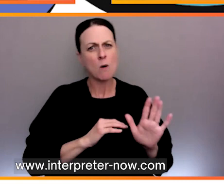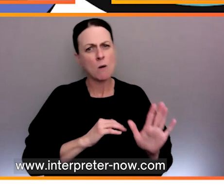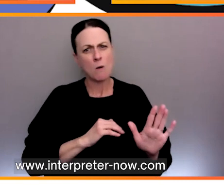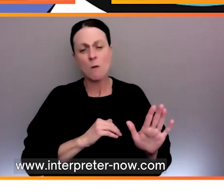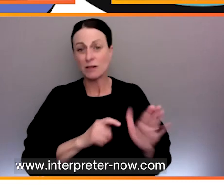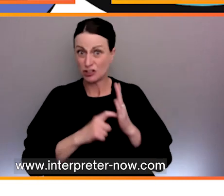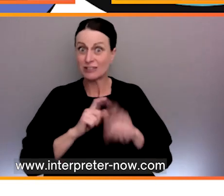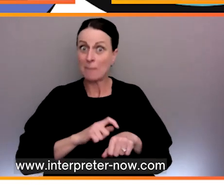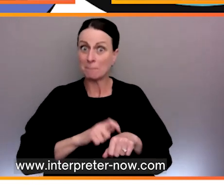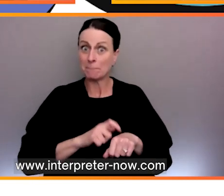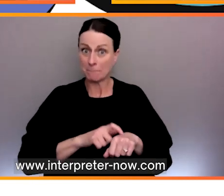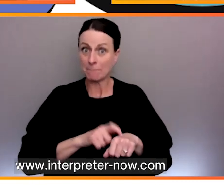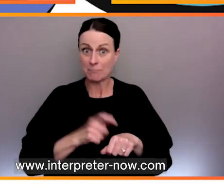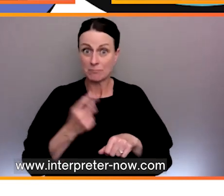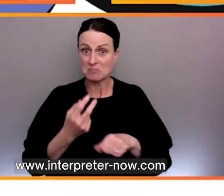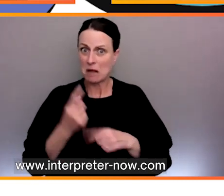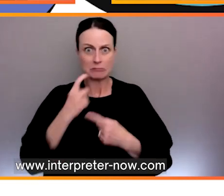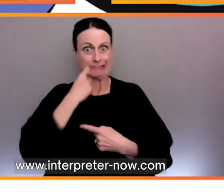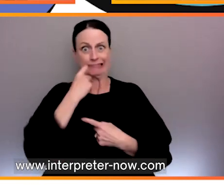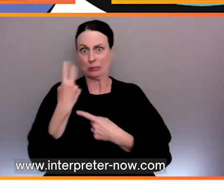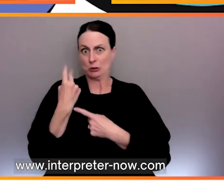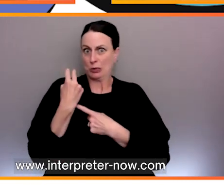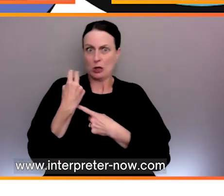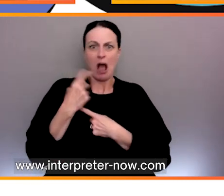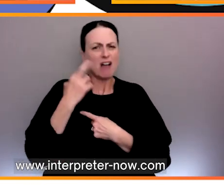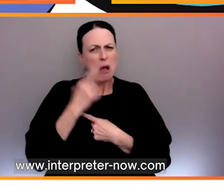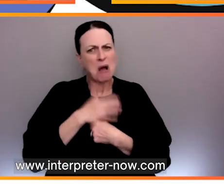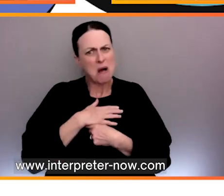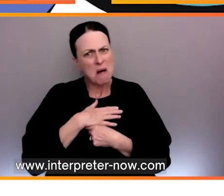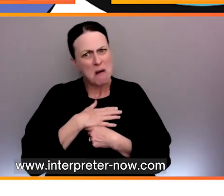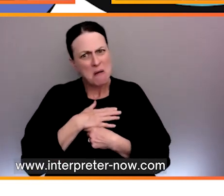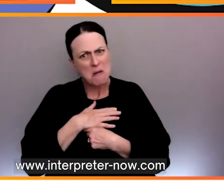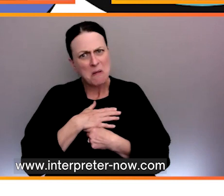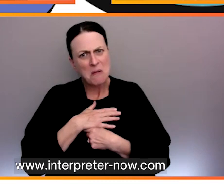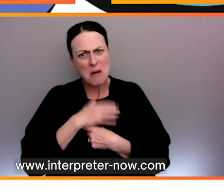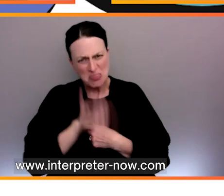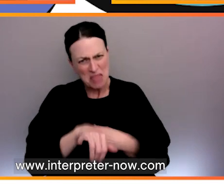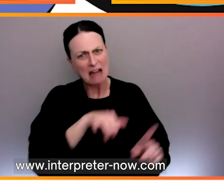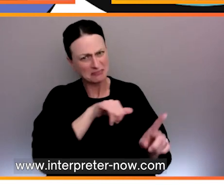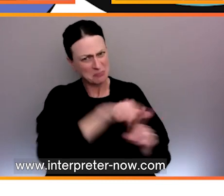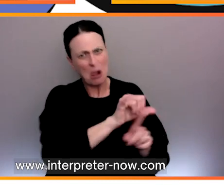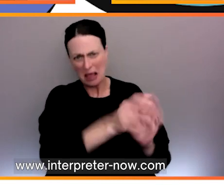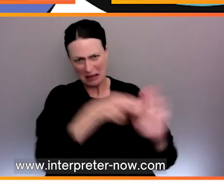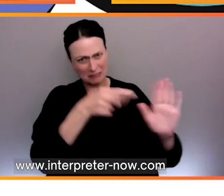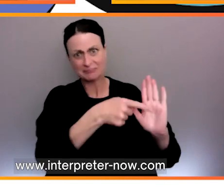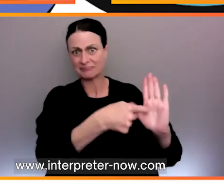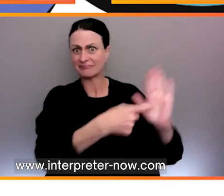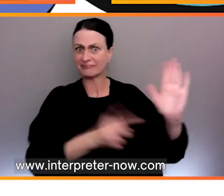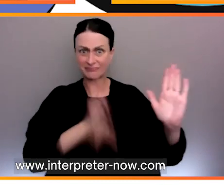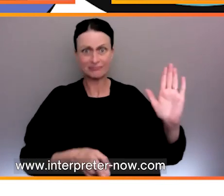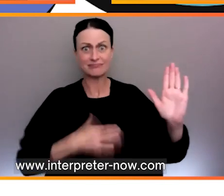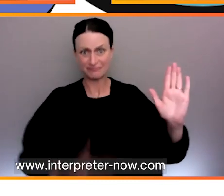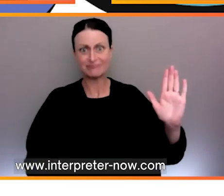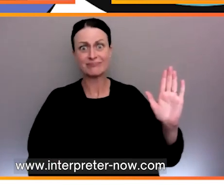suspect that I know you talk about your book about a conversation you had with somebody that was there as well. And I suspect